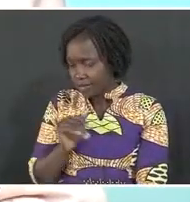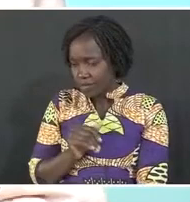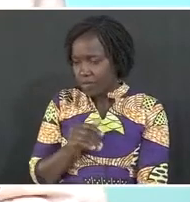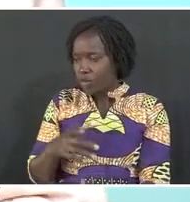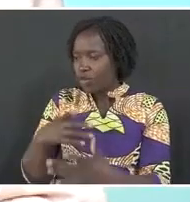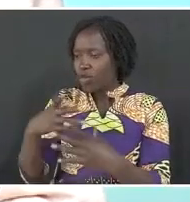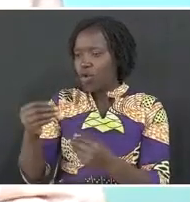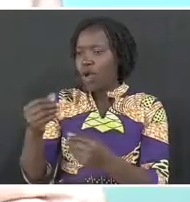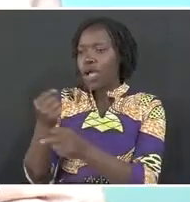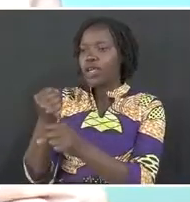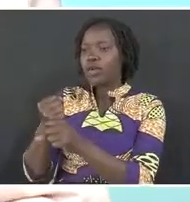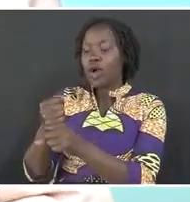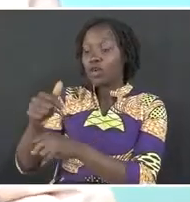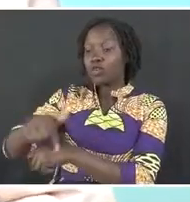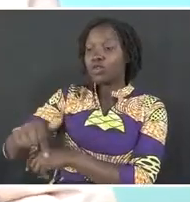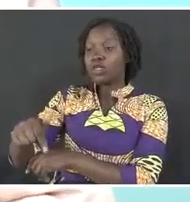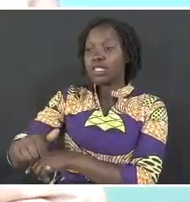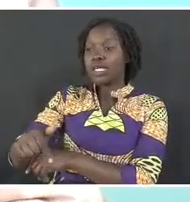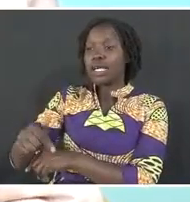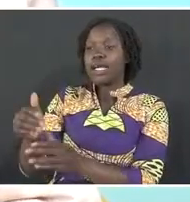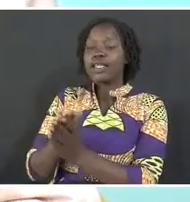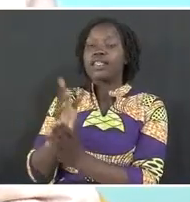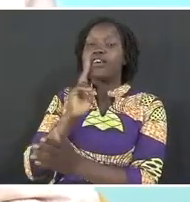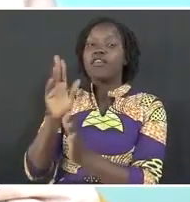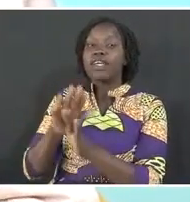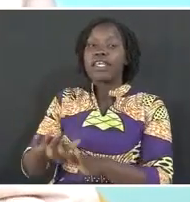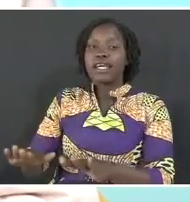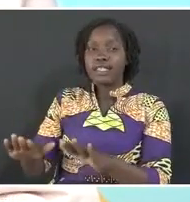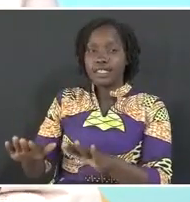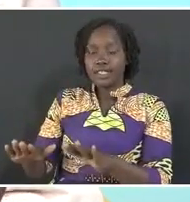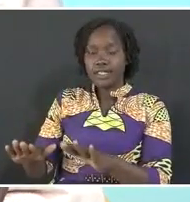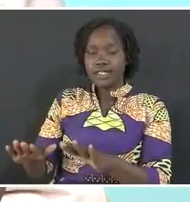go and work today in the vineyard.